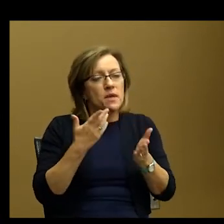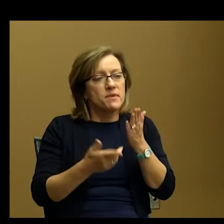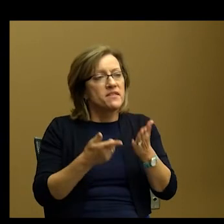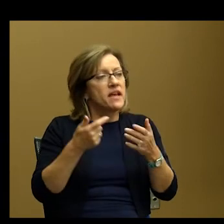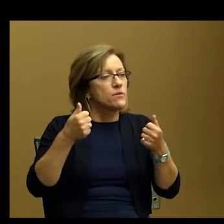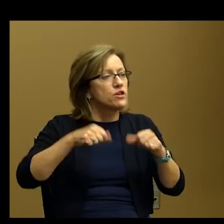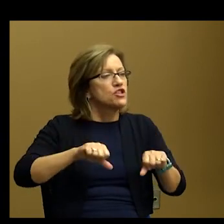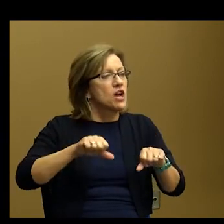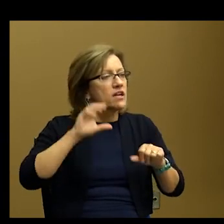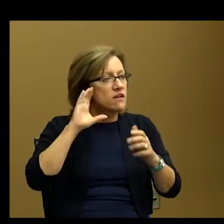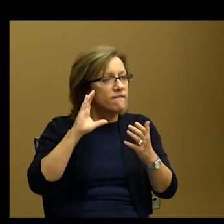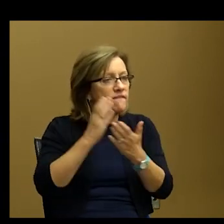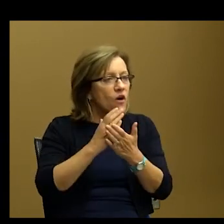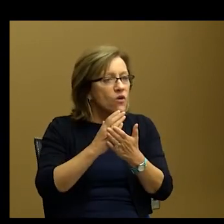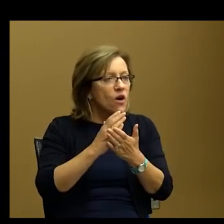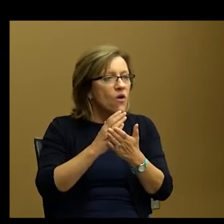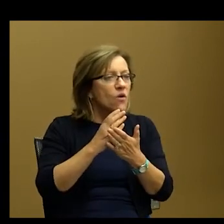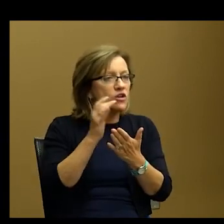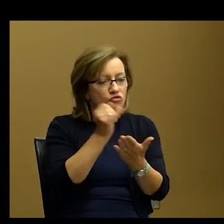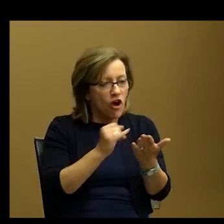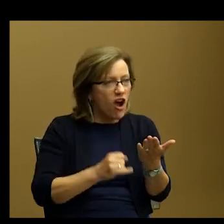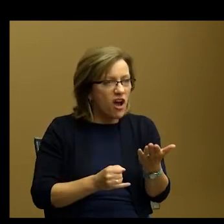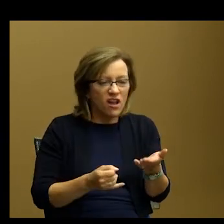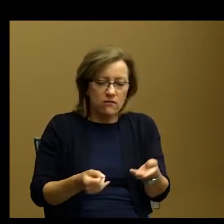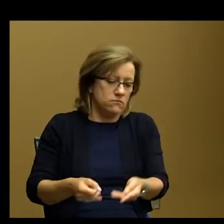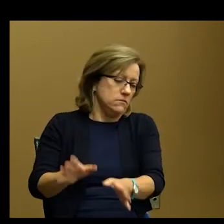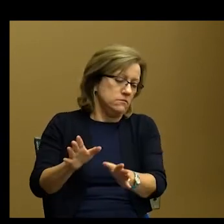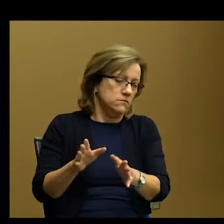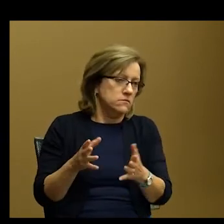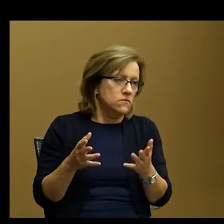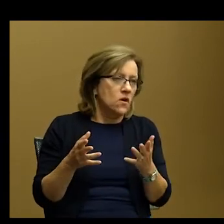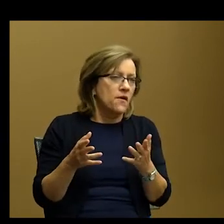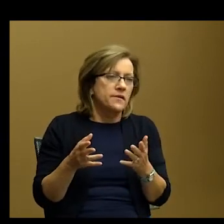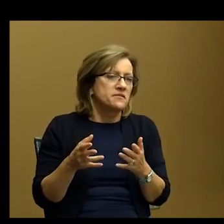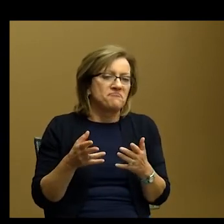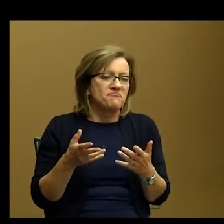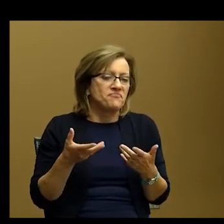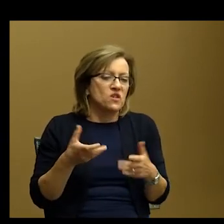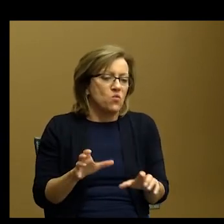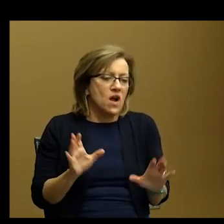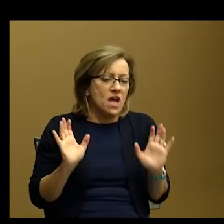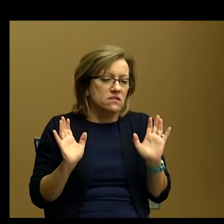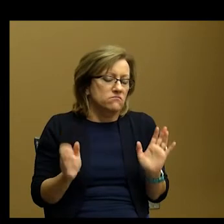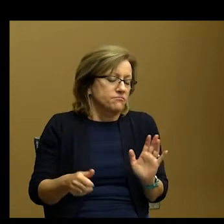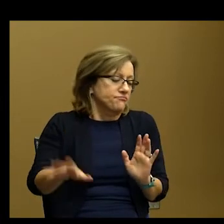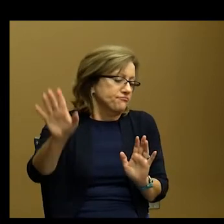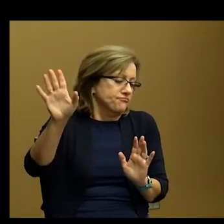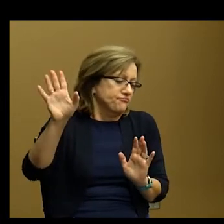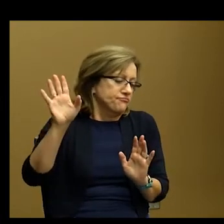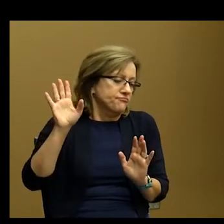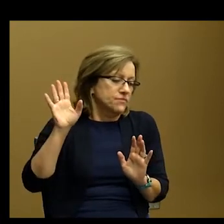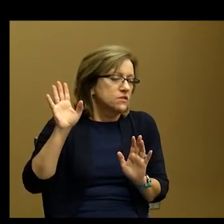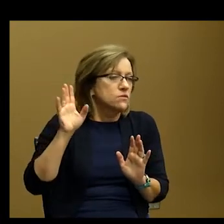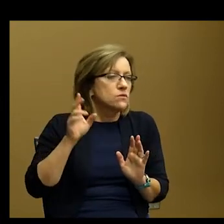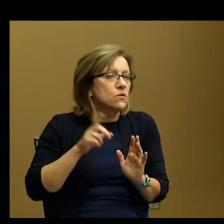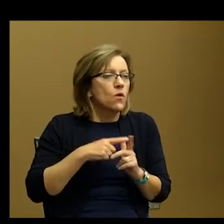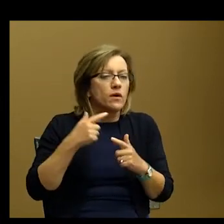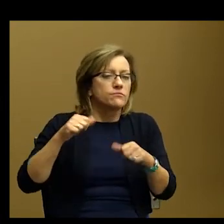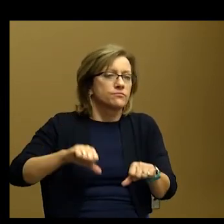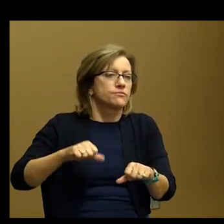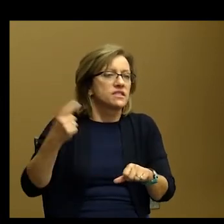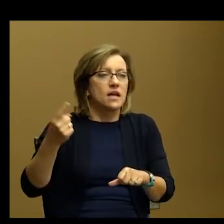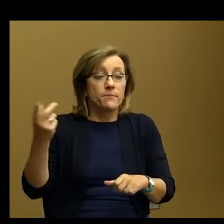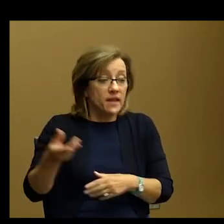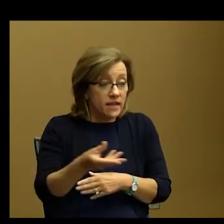a photo or a drawing, a line drawing of an unwanted item, or they may reject an